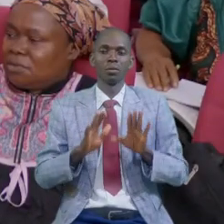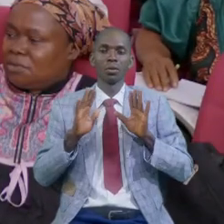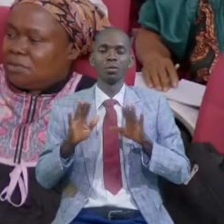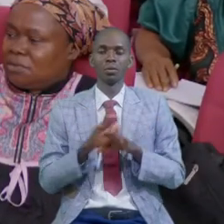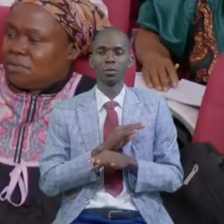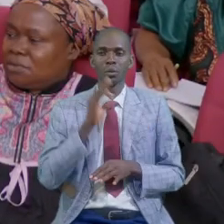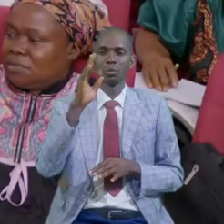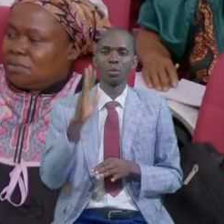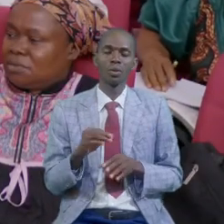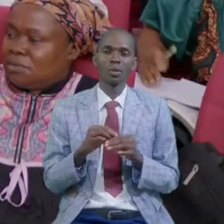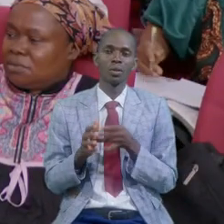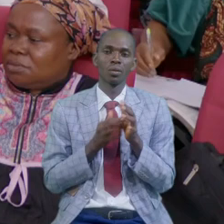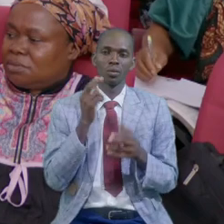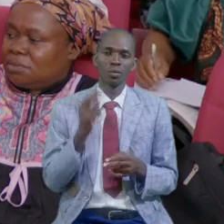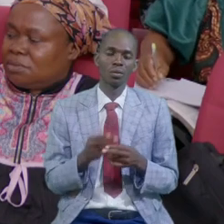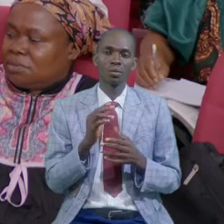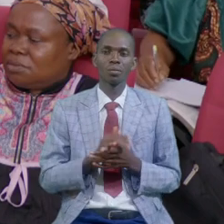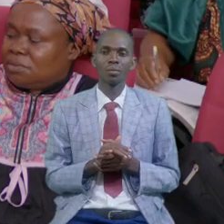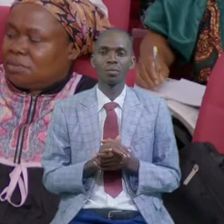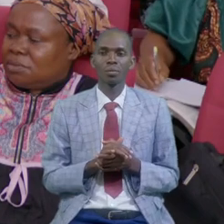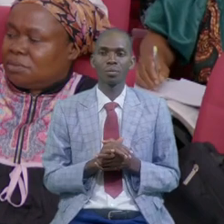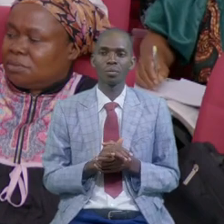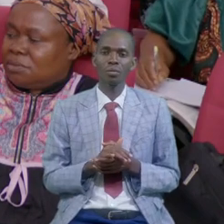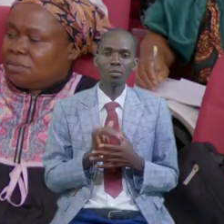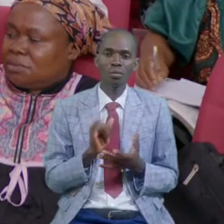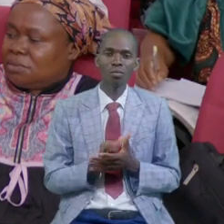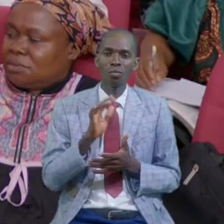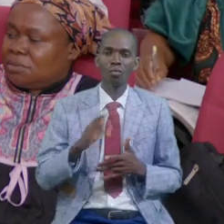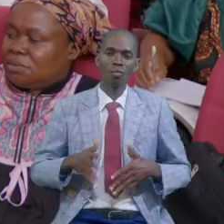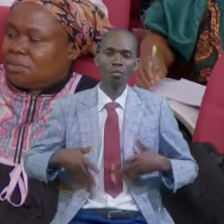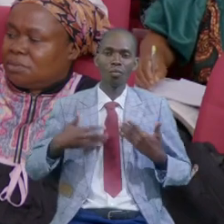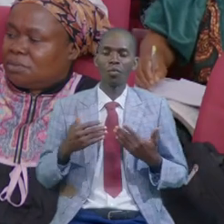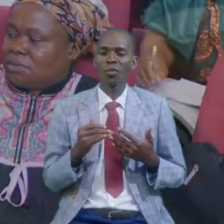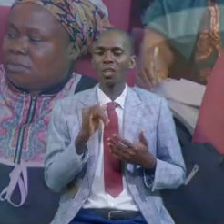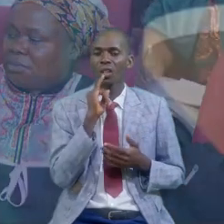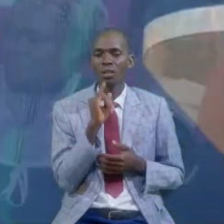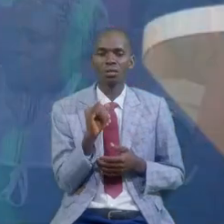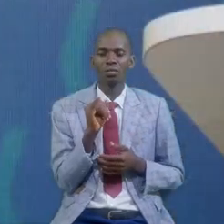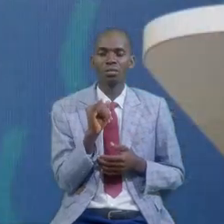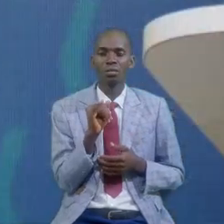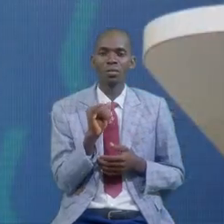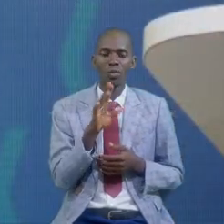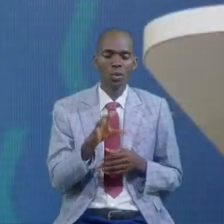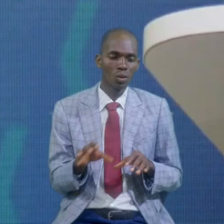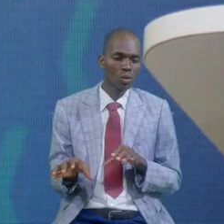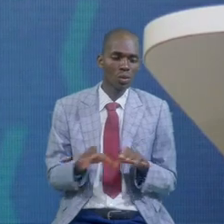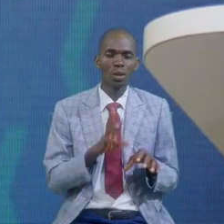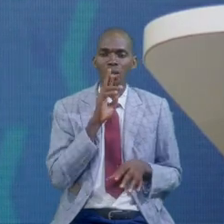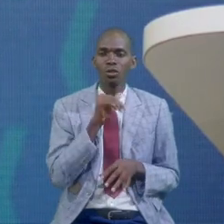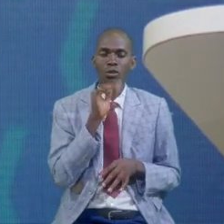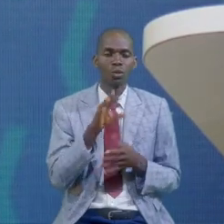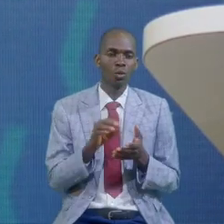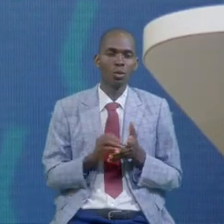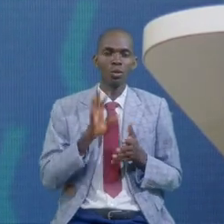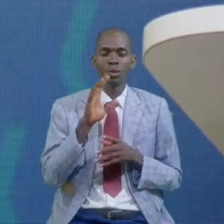That's your life. It's not led by you. Your actions are not your actions. Your